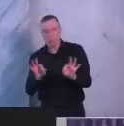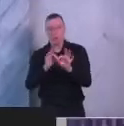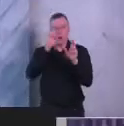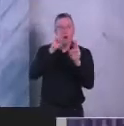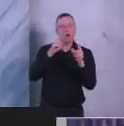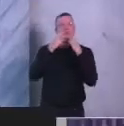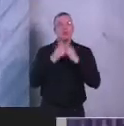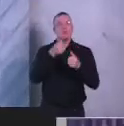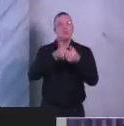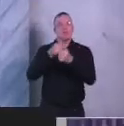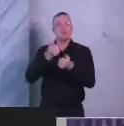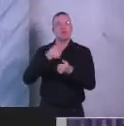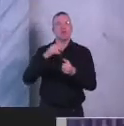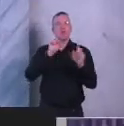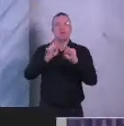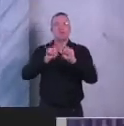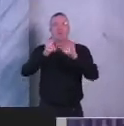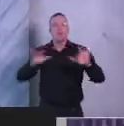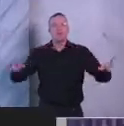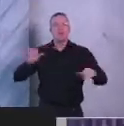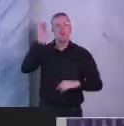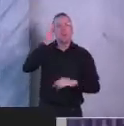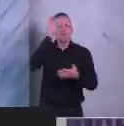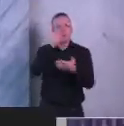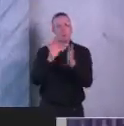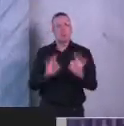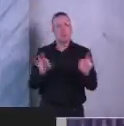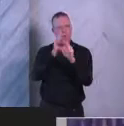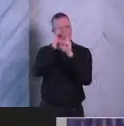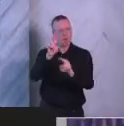different and diverse opinions and beliefs, and we need to honor that.